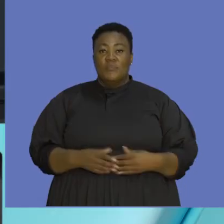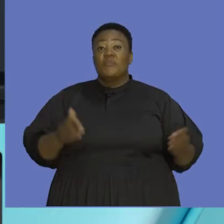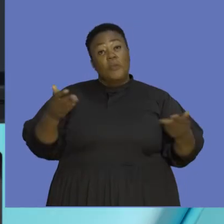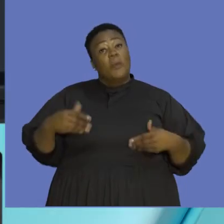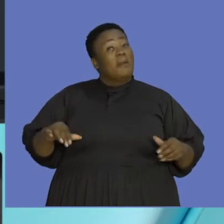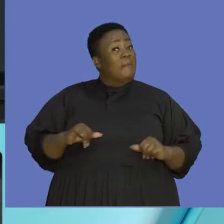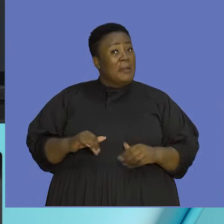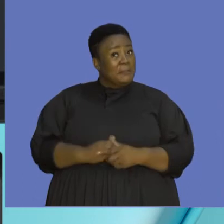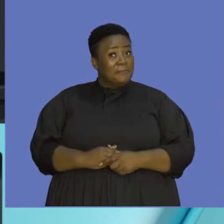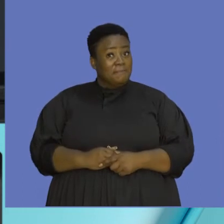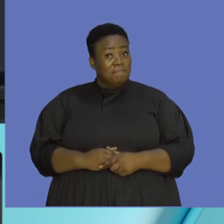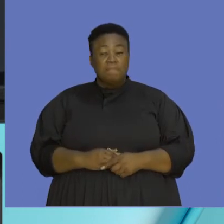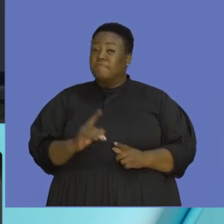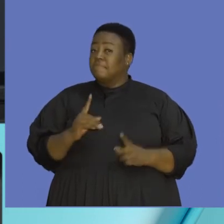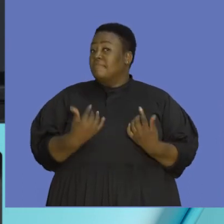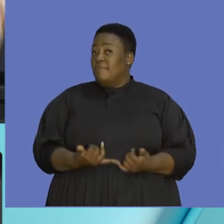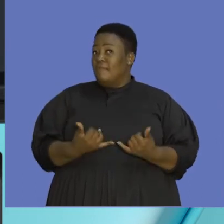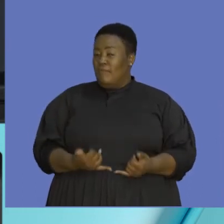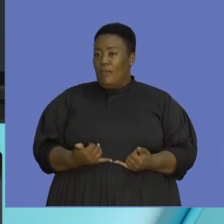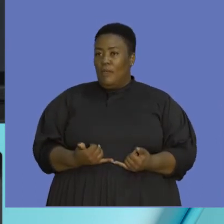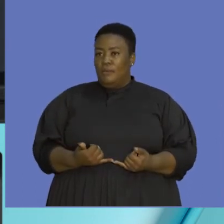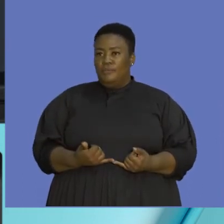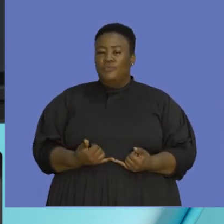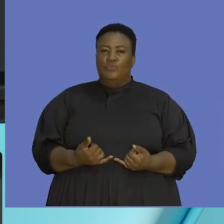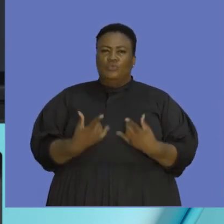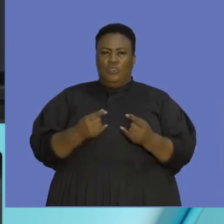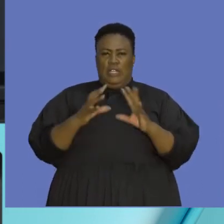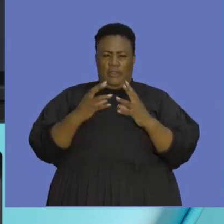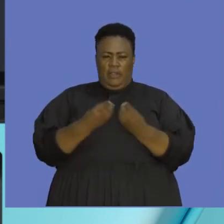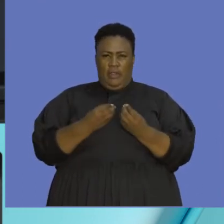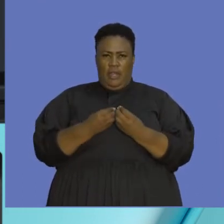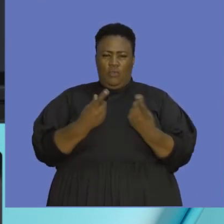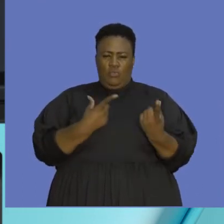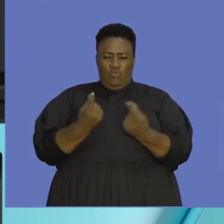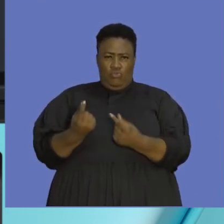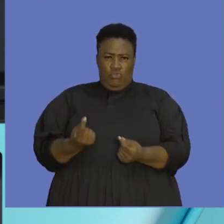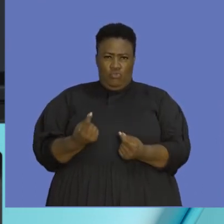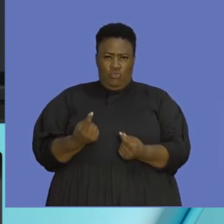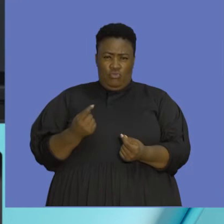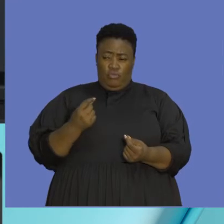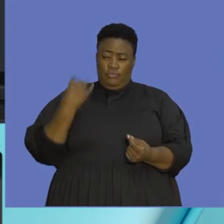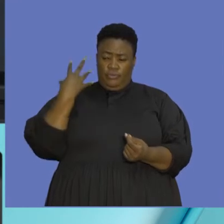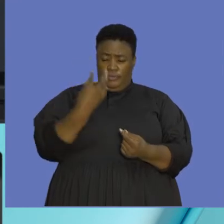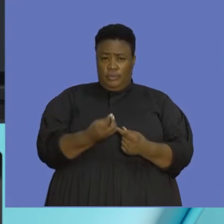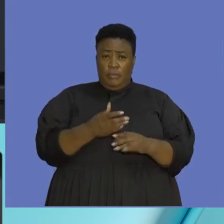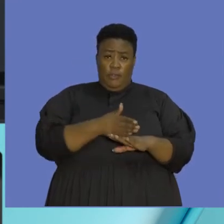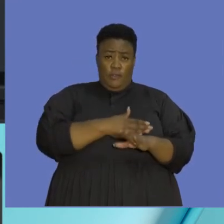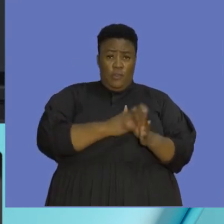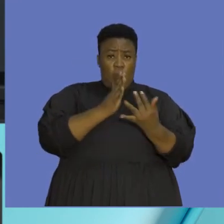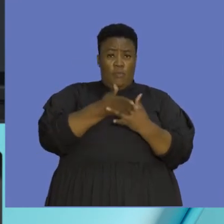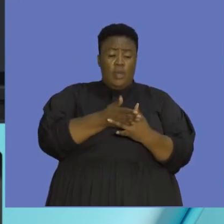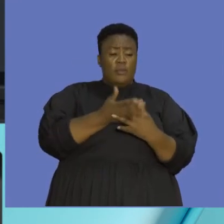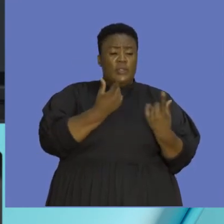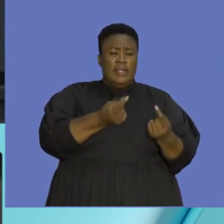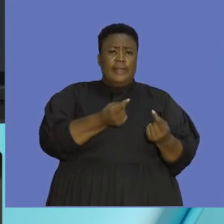Welcome back. Now, let's put everything together that we've been looking at, okay? So, before the break, we looked at the relationship